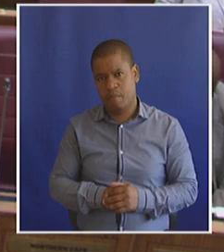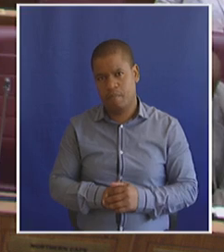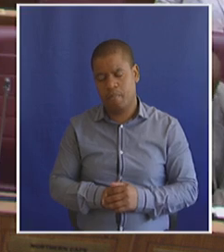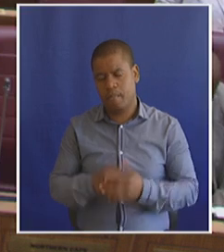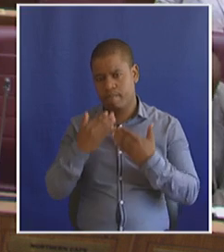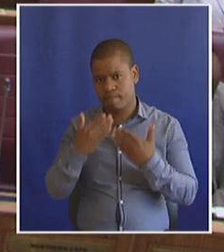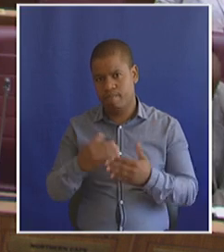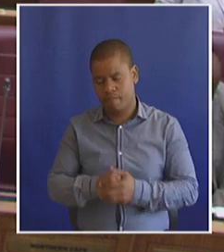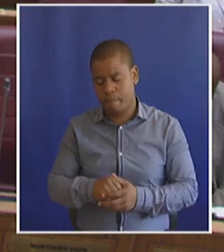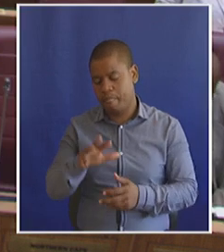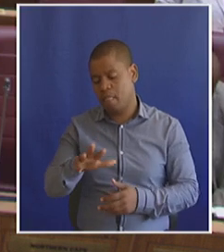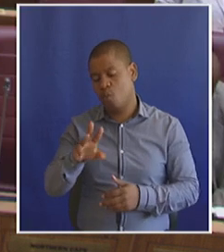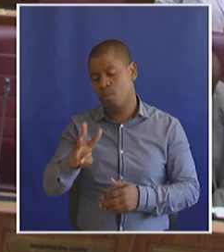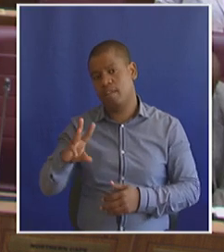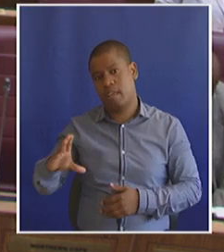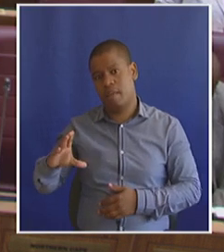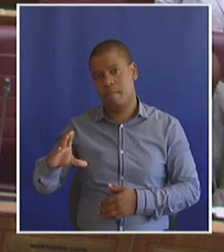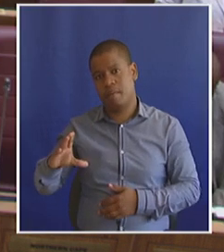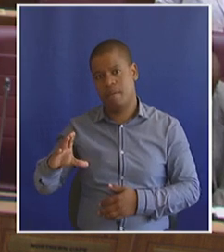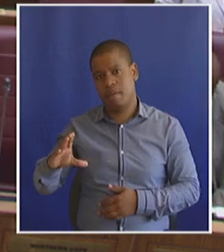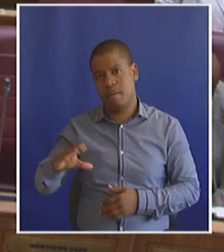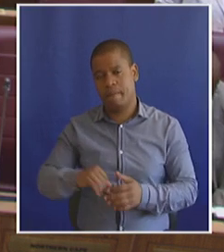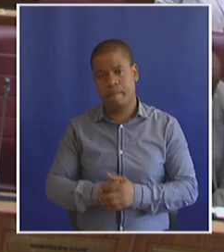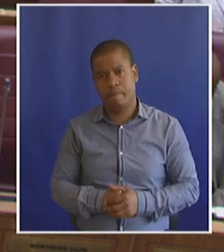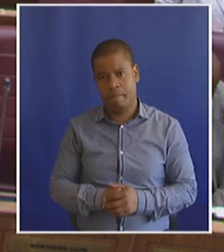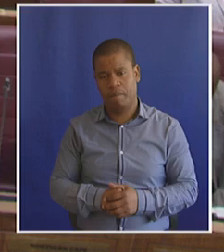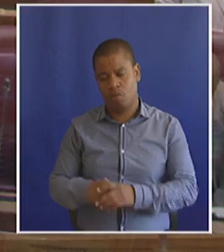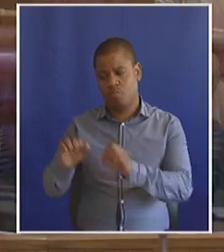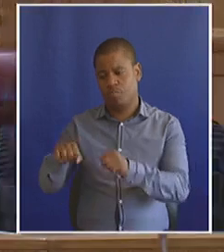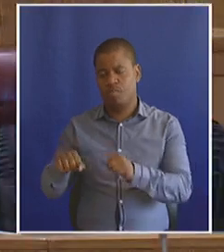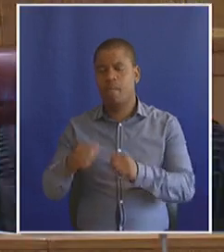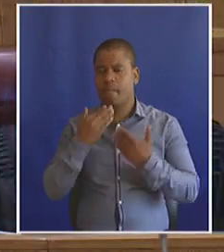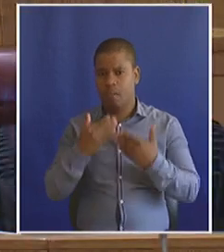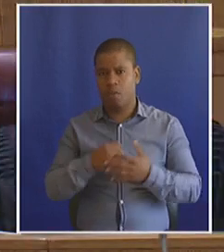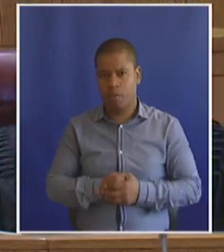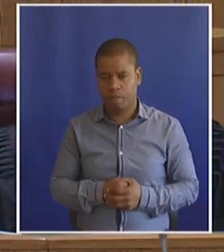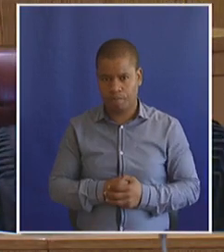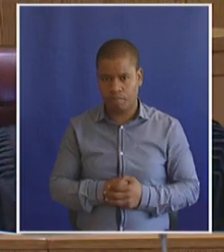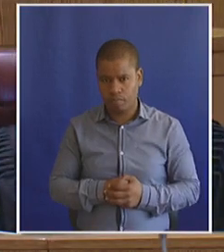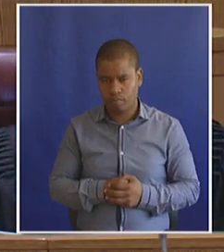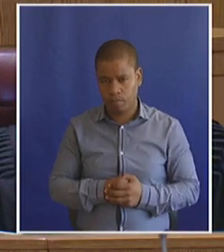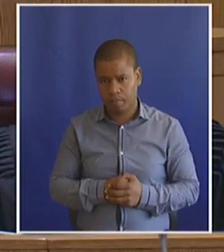thank you. Western Cape, Eastern Cape agrees. thank you very much.